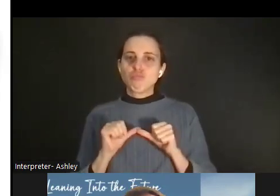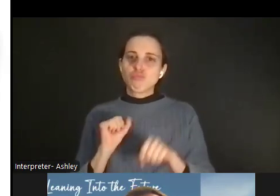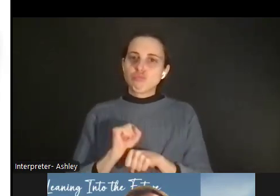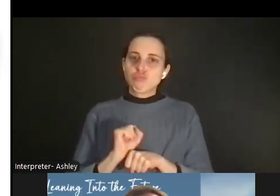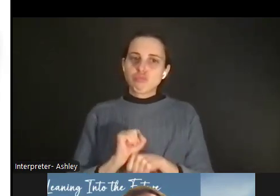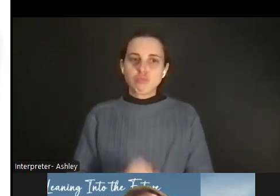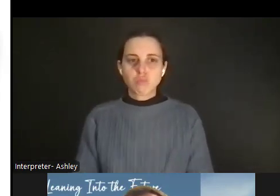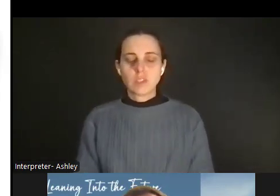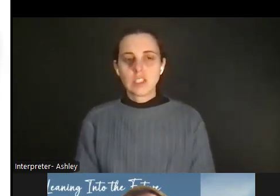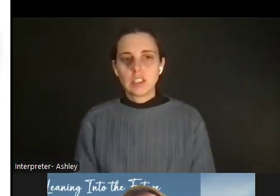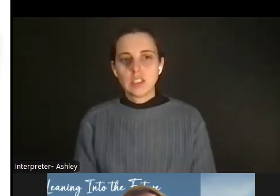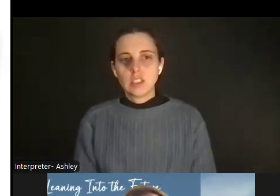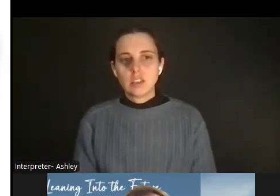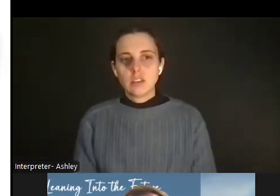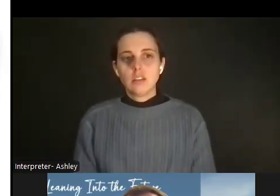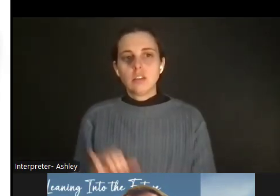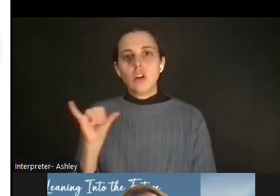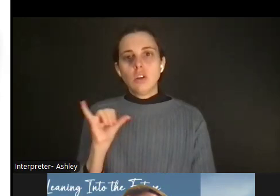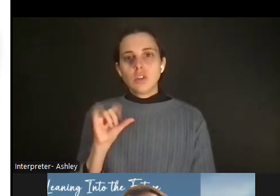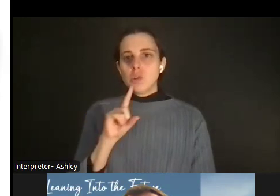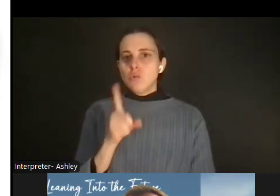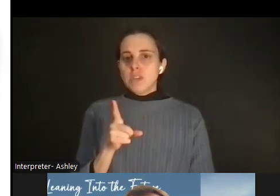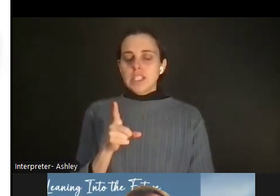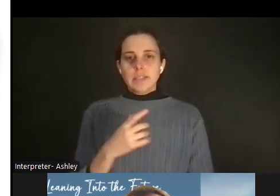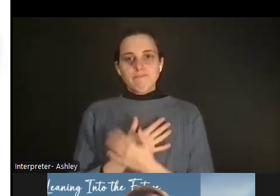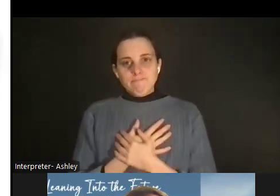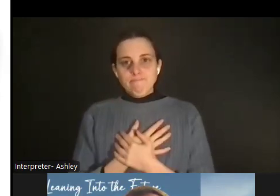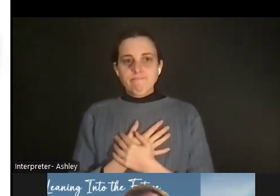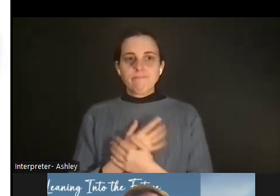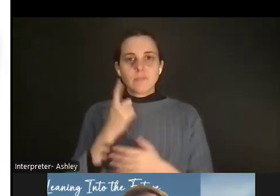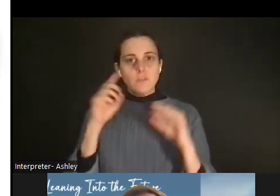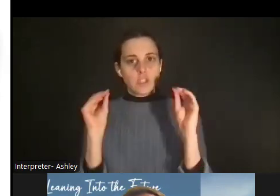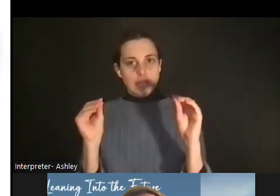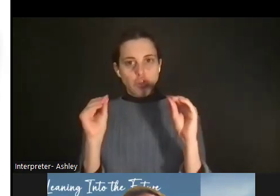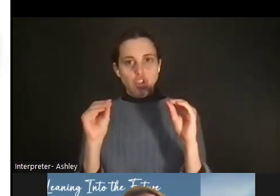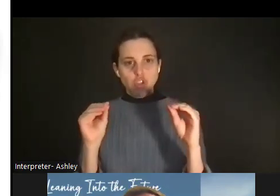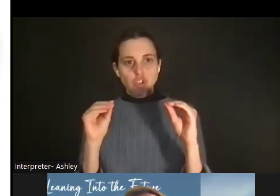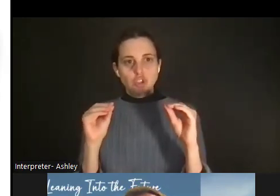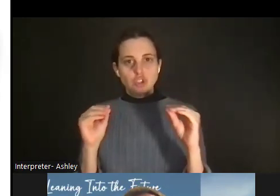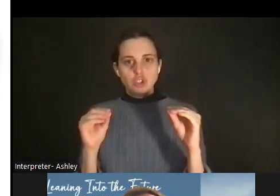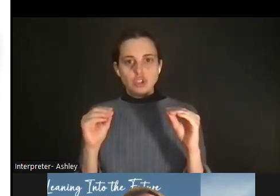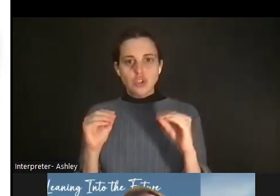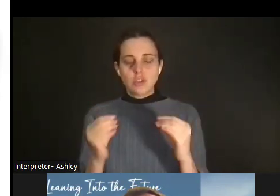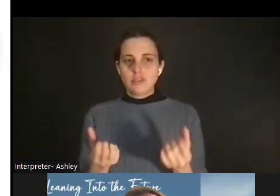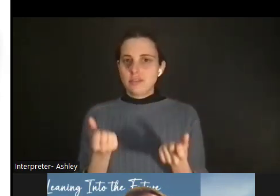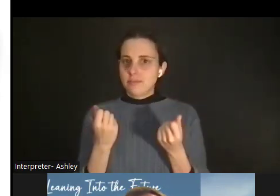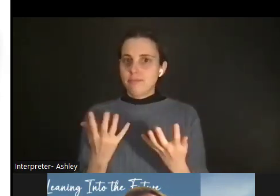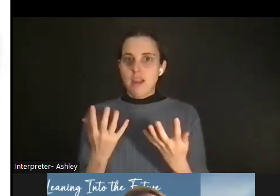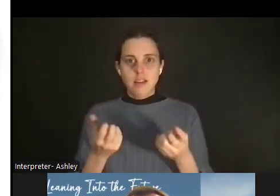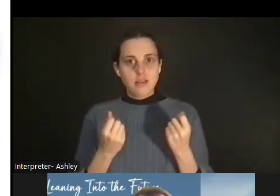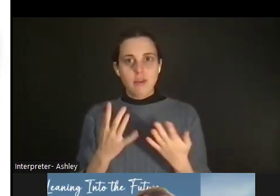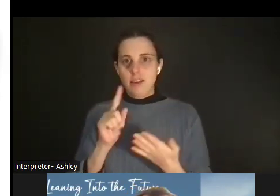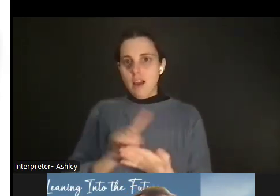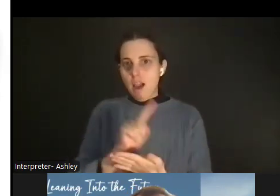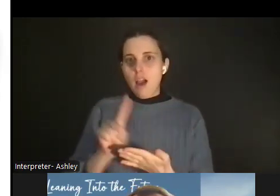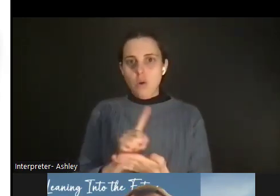a deep appreciation for teaching, and so I spend thousands of hours as an instructor,